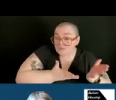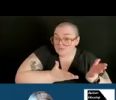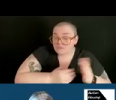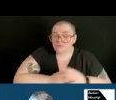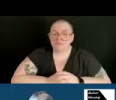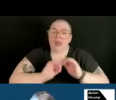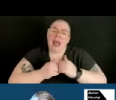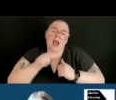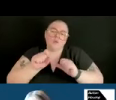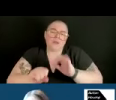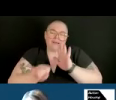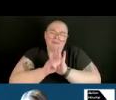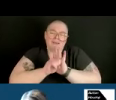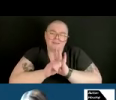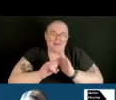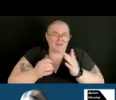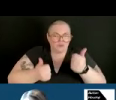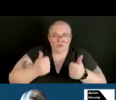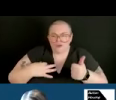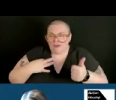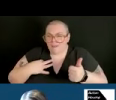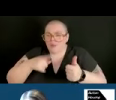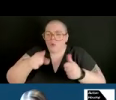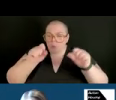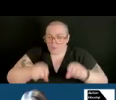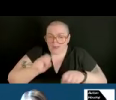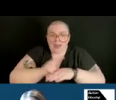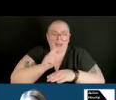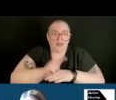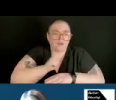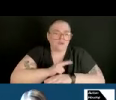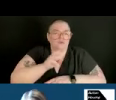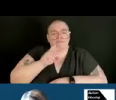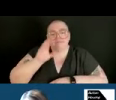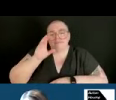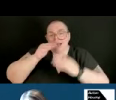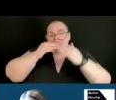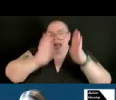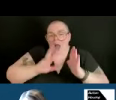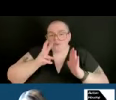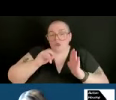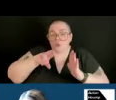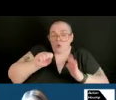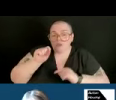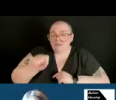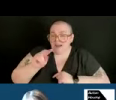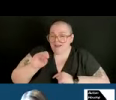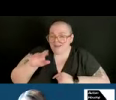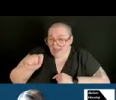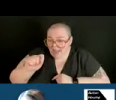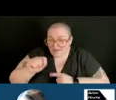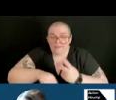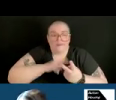applications is by using a search engine, such as housingworks.net or housingnavigatorma.org.